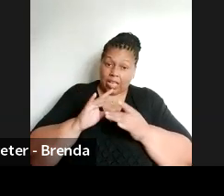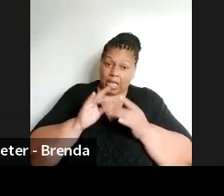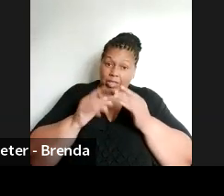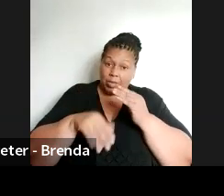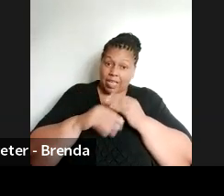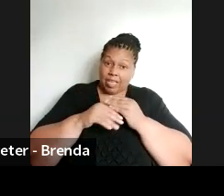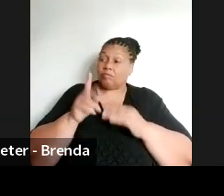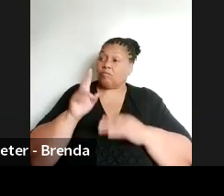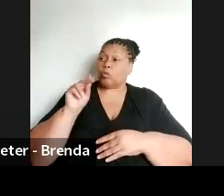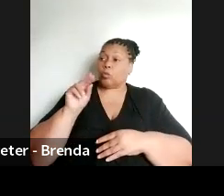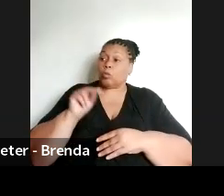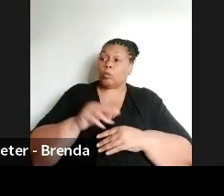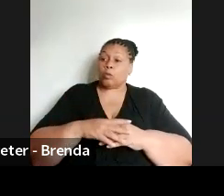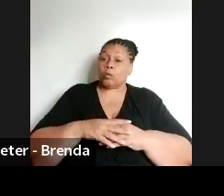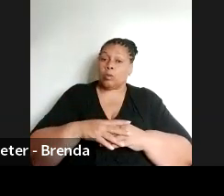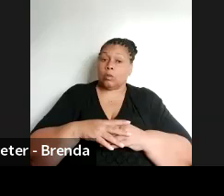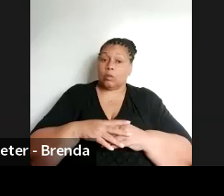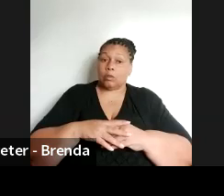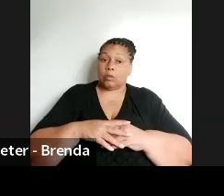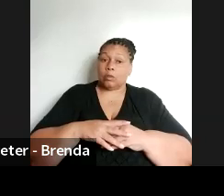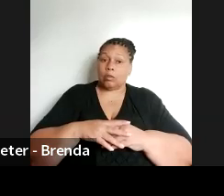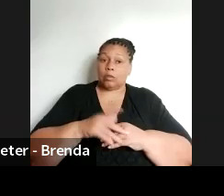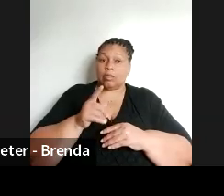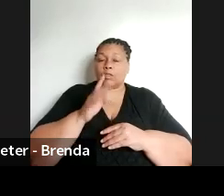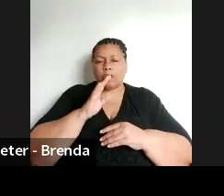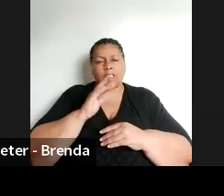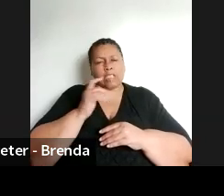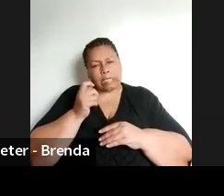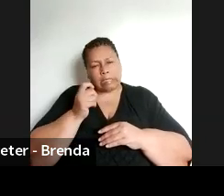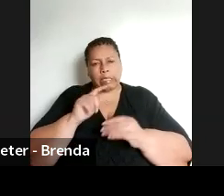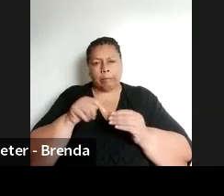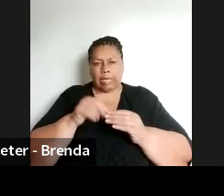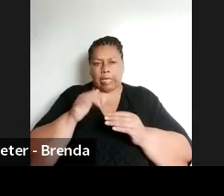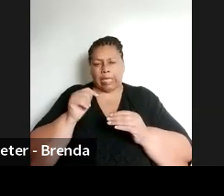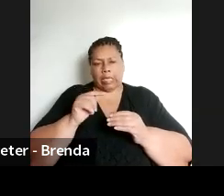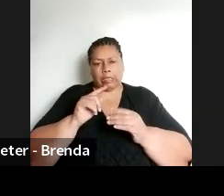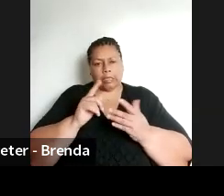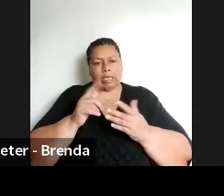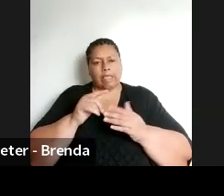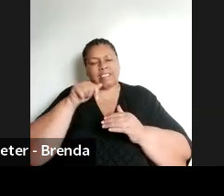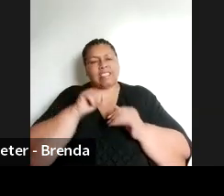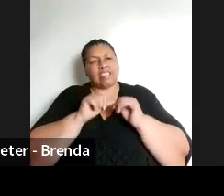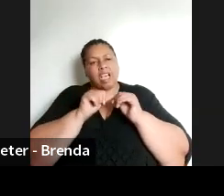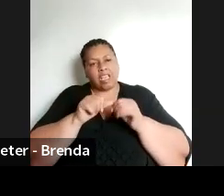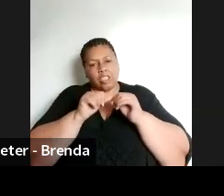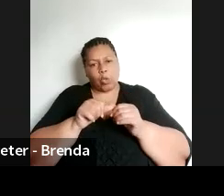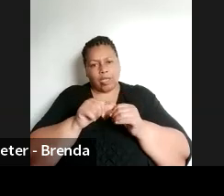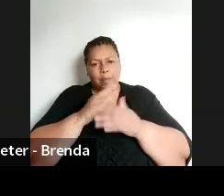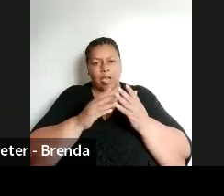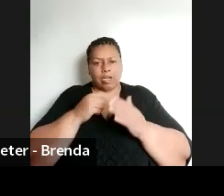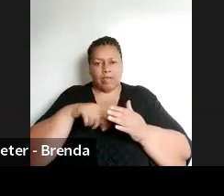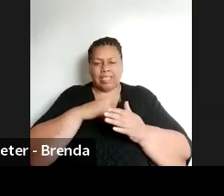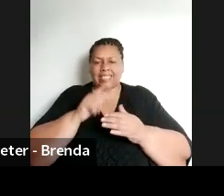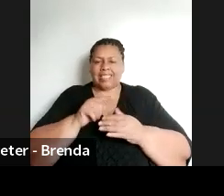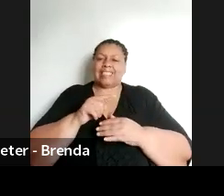No, Yeah, you talked a little bit about this, and I'm sure this is an ongoing a piece of us is the disability